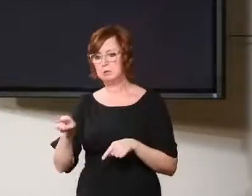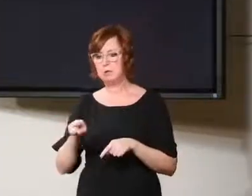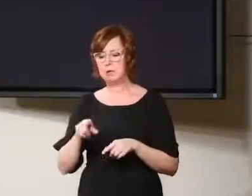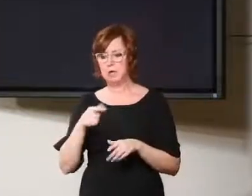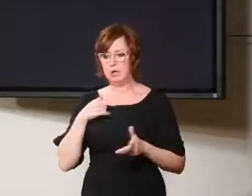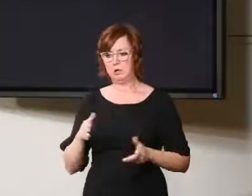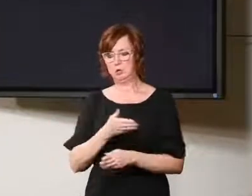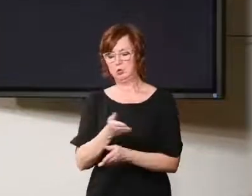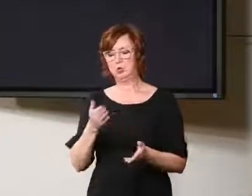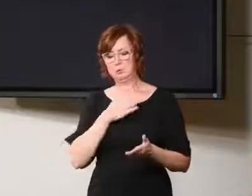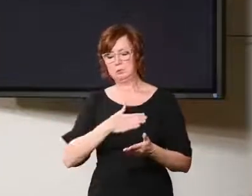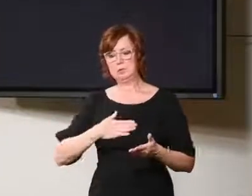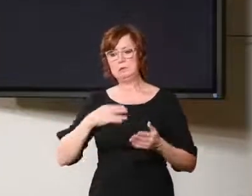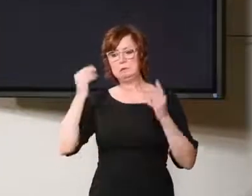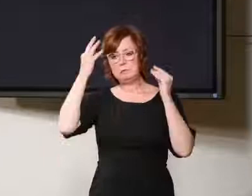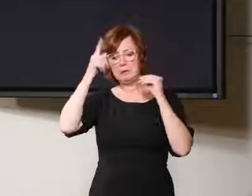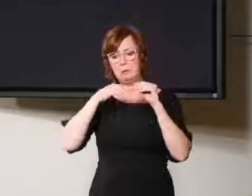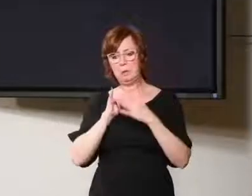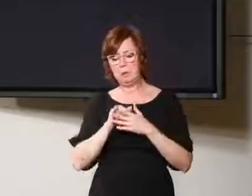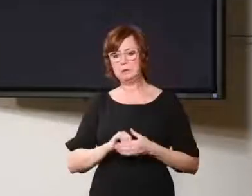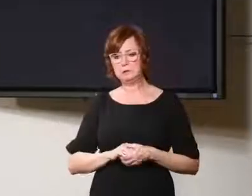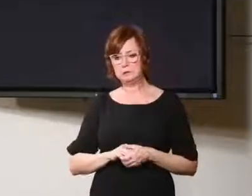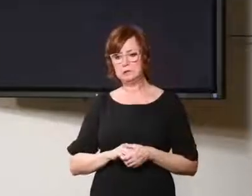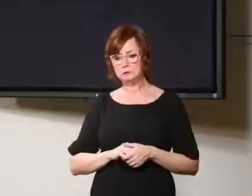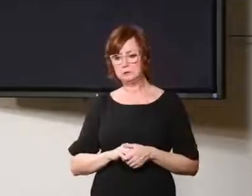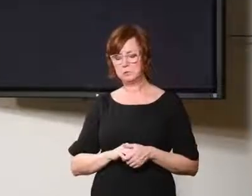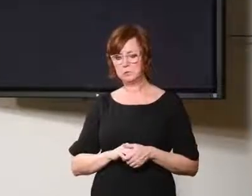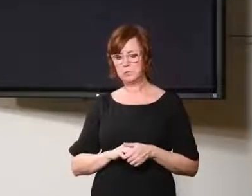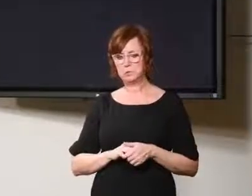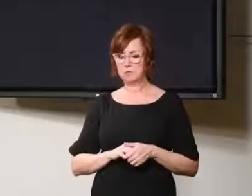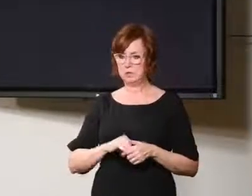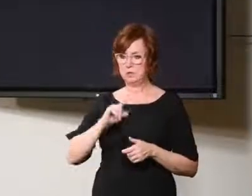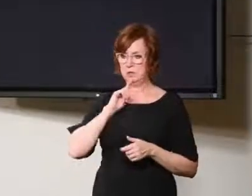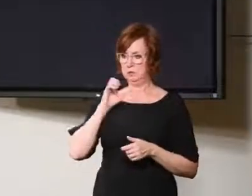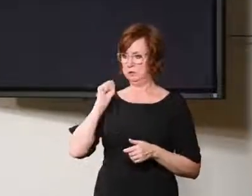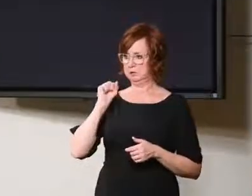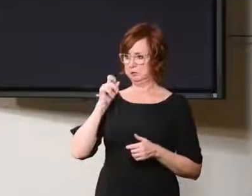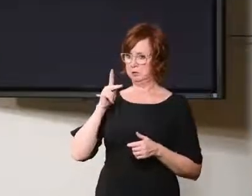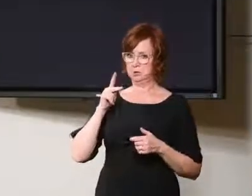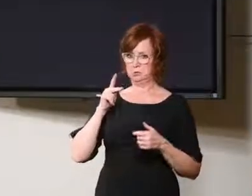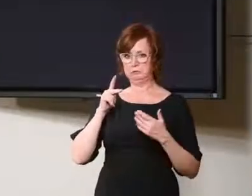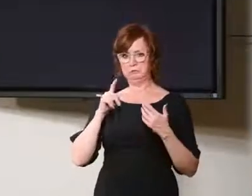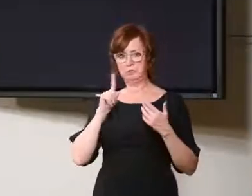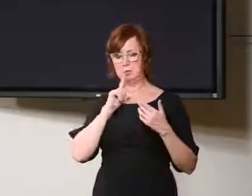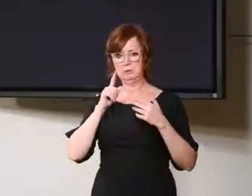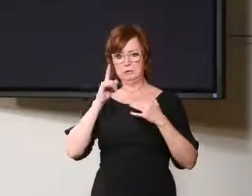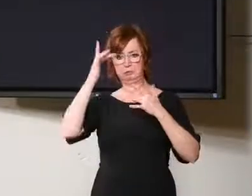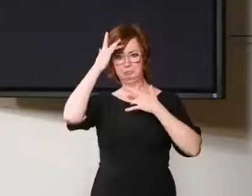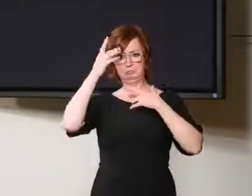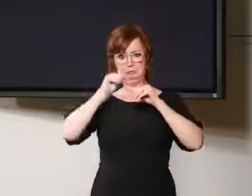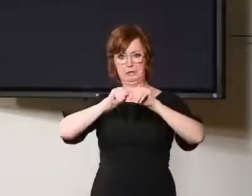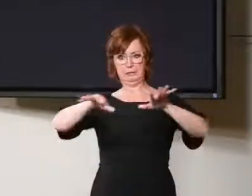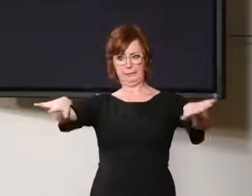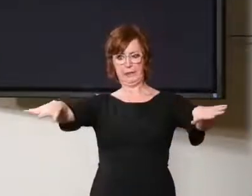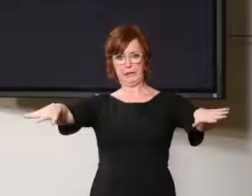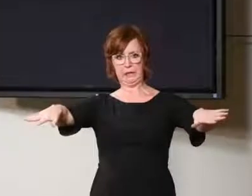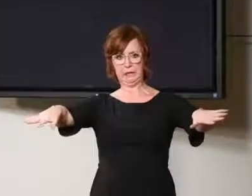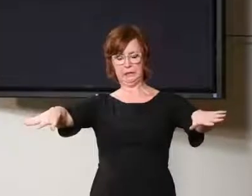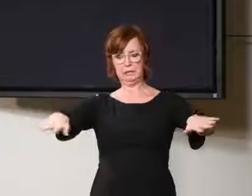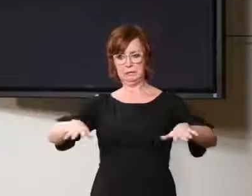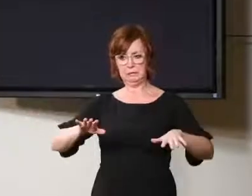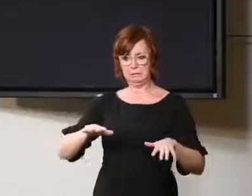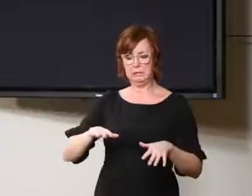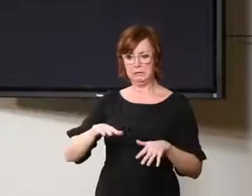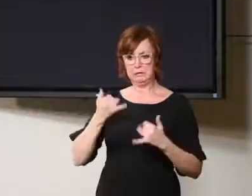facing in Saskatchewan our own version of a global pandemic in the COVID-19 outbreak, to consider donating